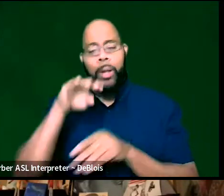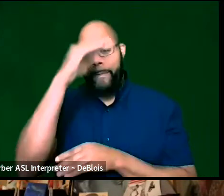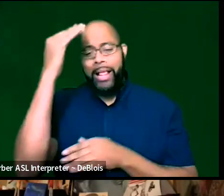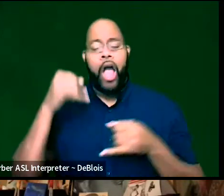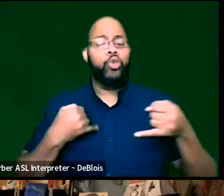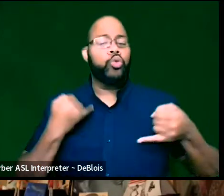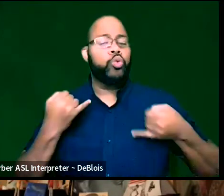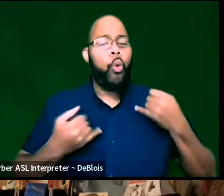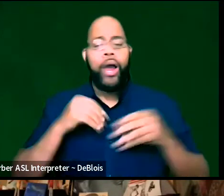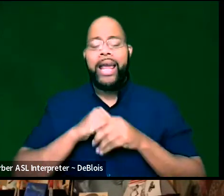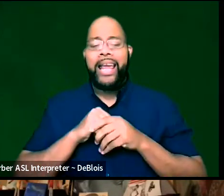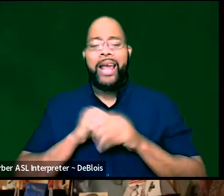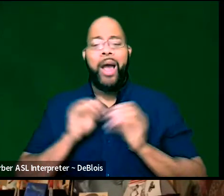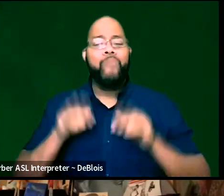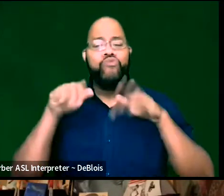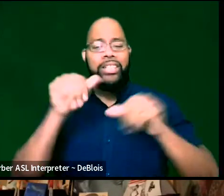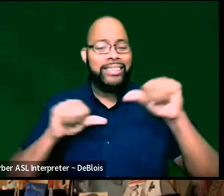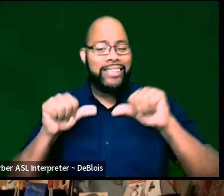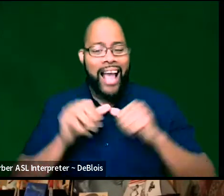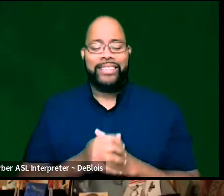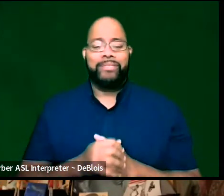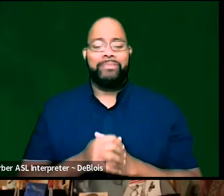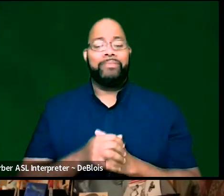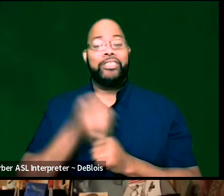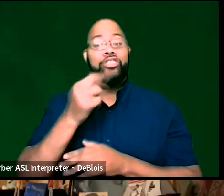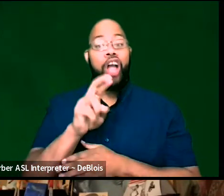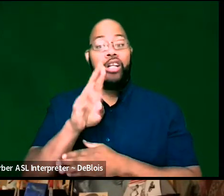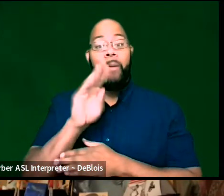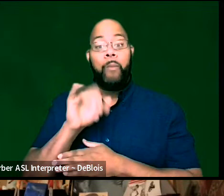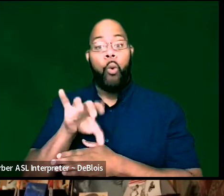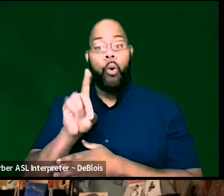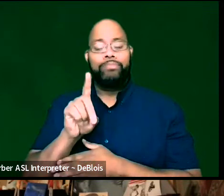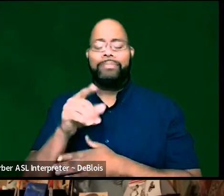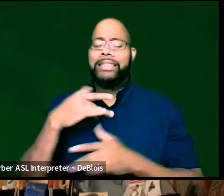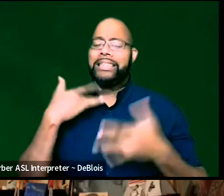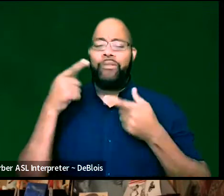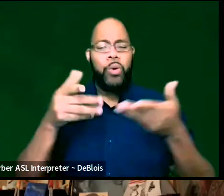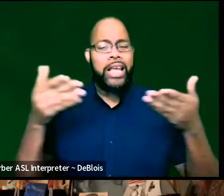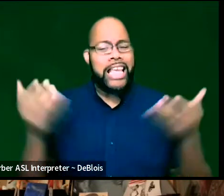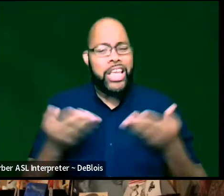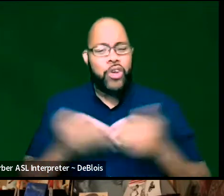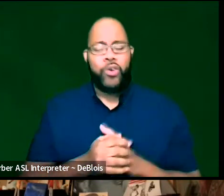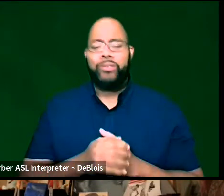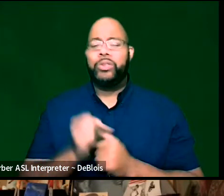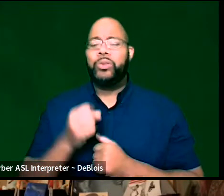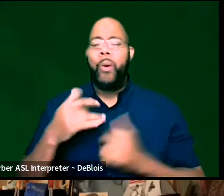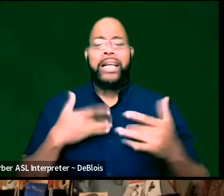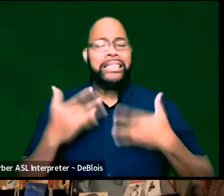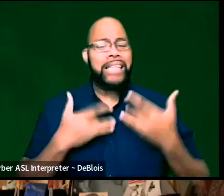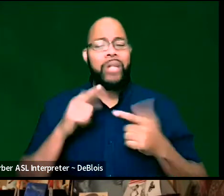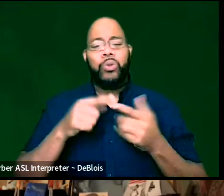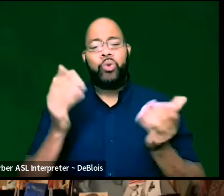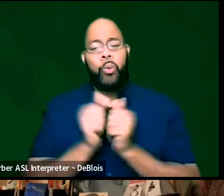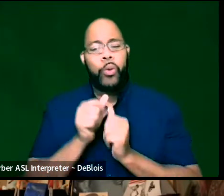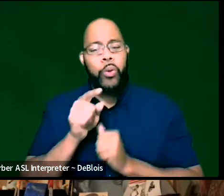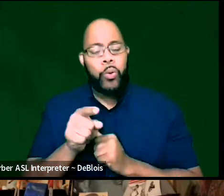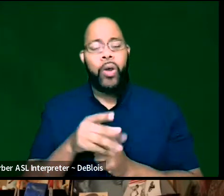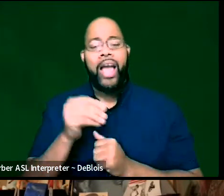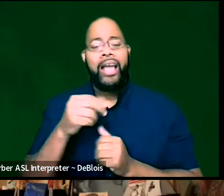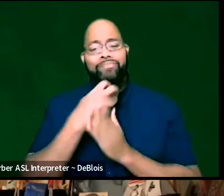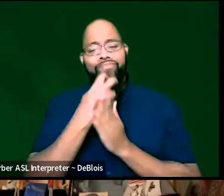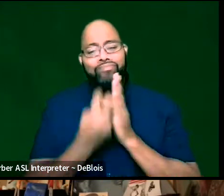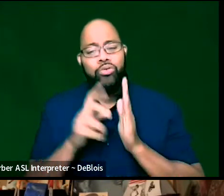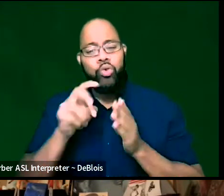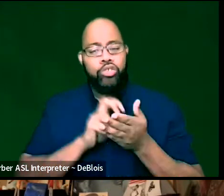in marine science. Dr. Boyd, so excited for you to be here, so excited to talk with you and delve into